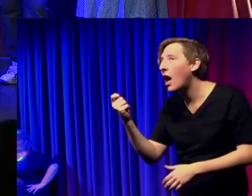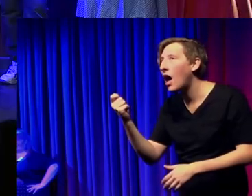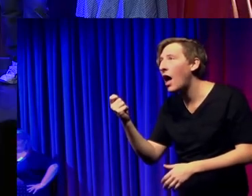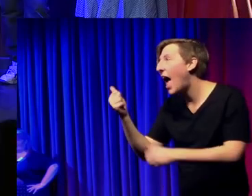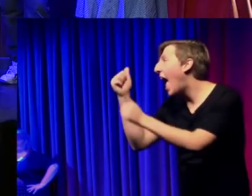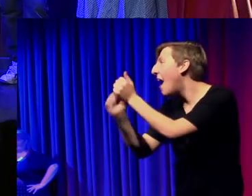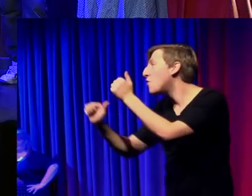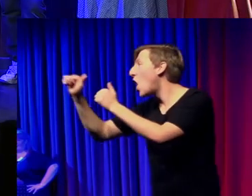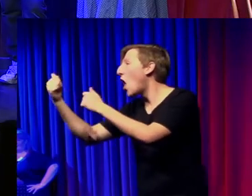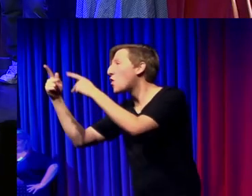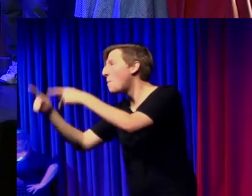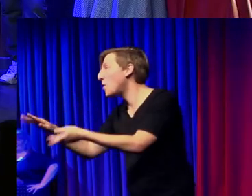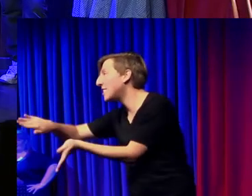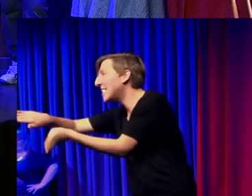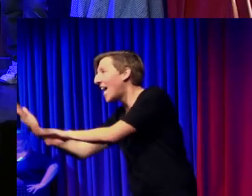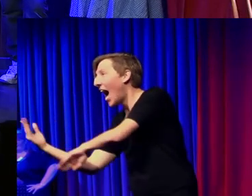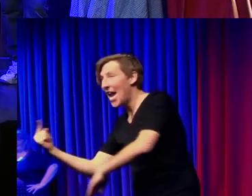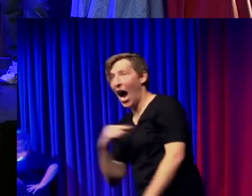that survived.